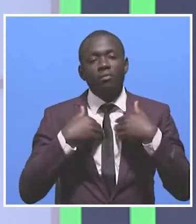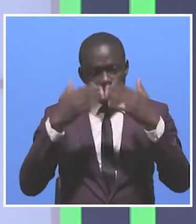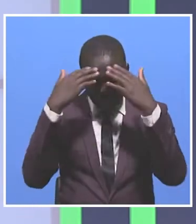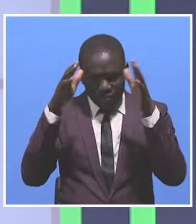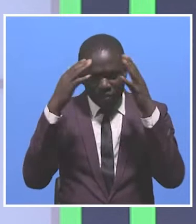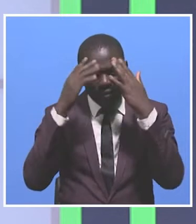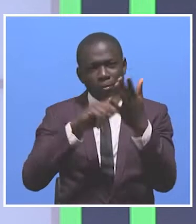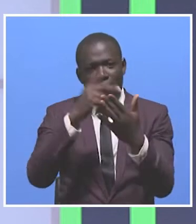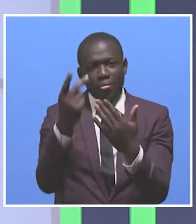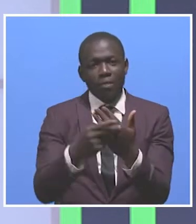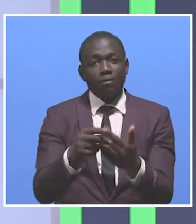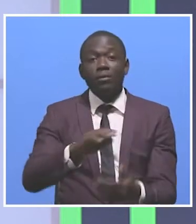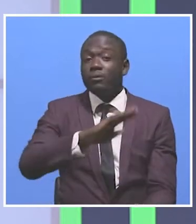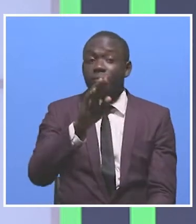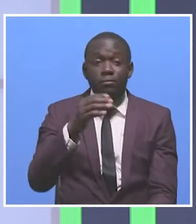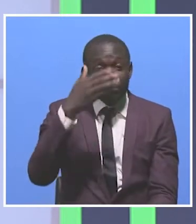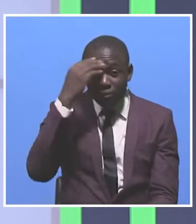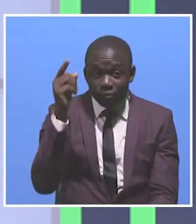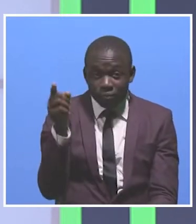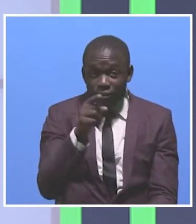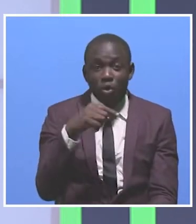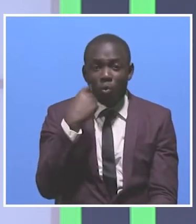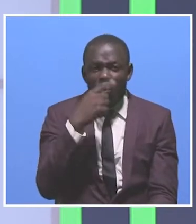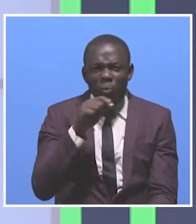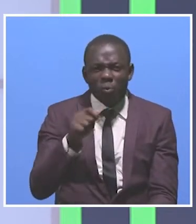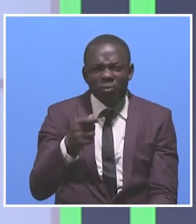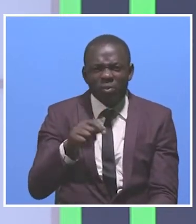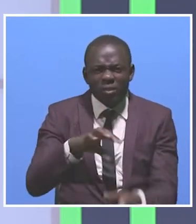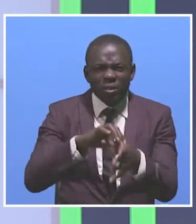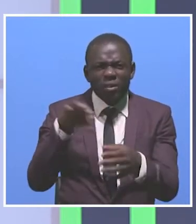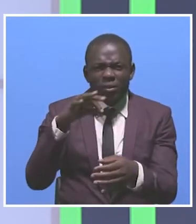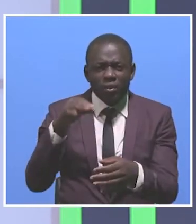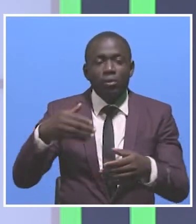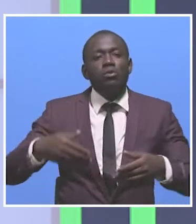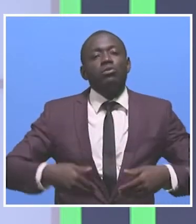the key stakeholder, the youths, the teenagers.